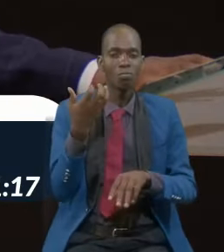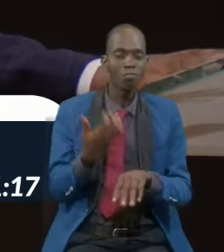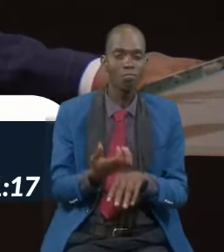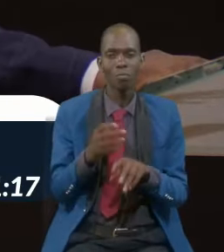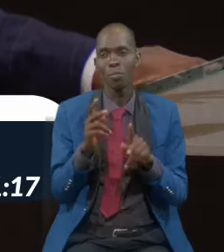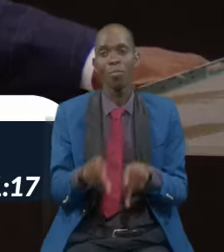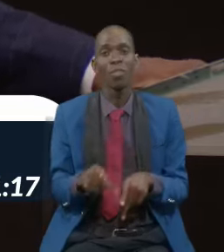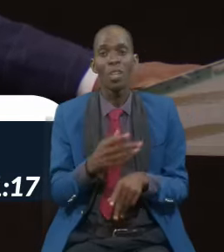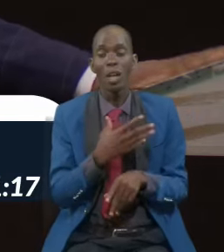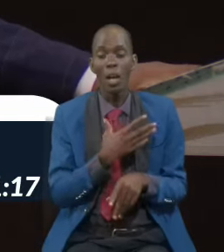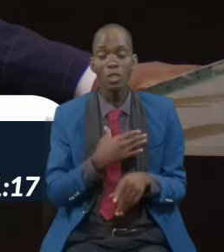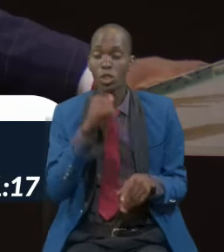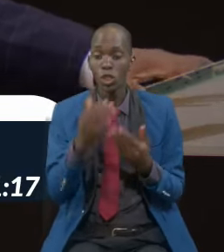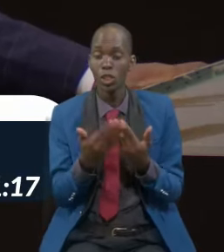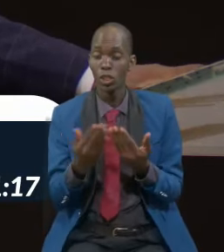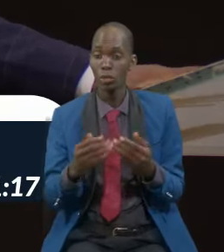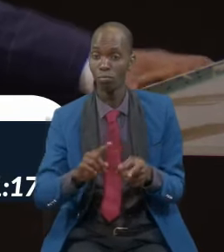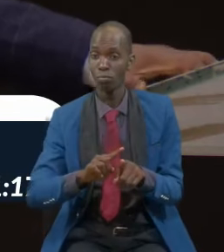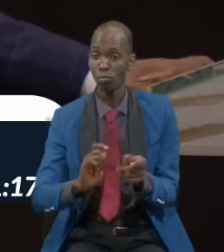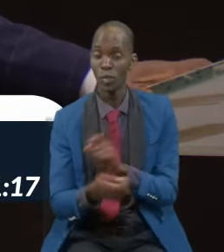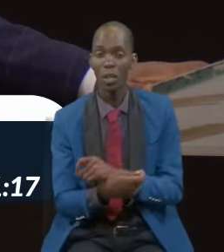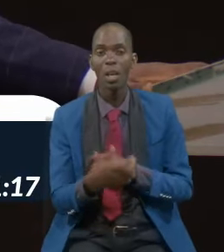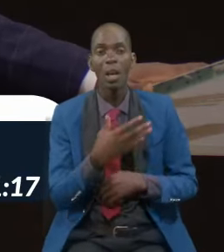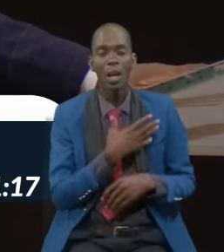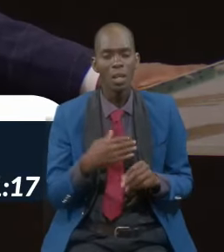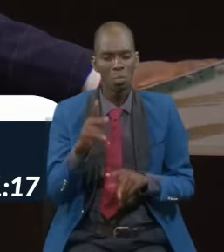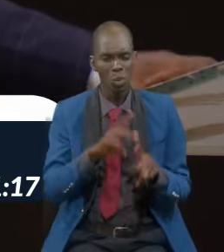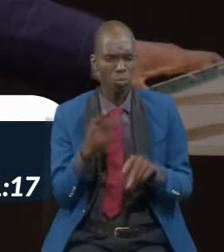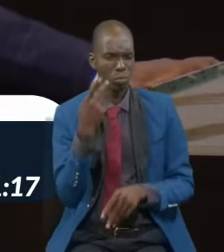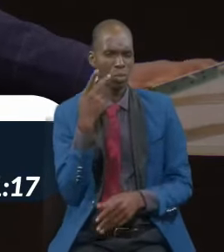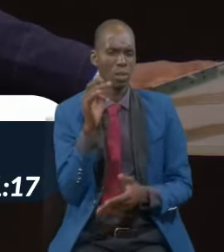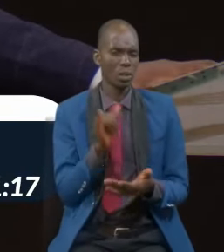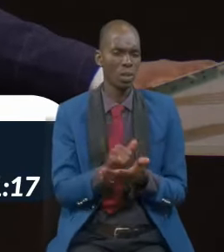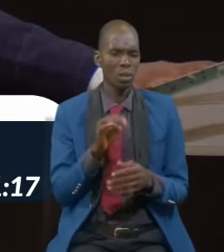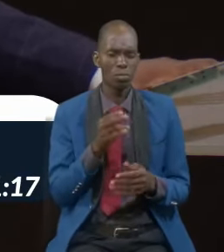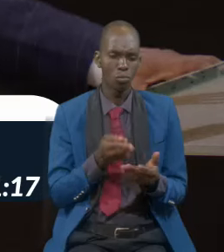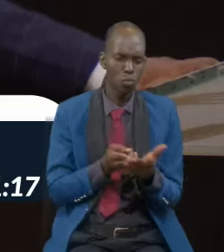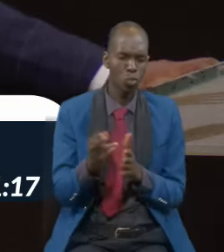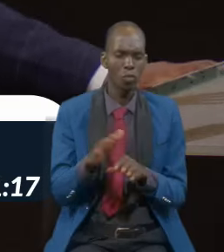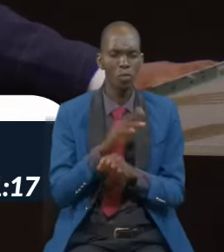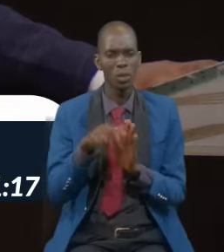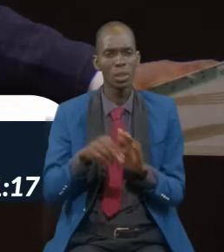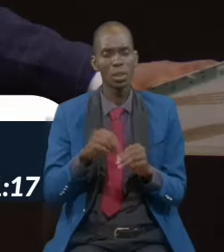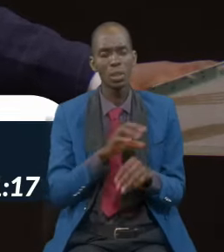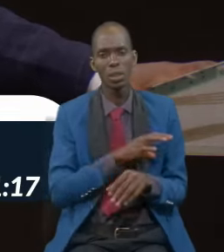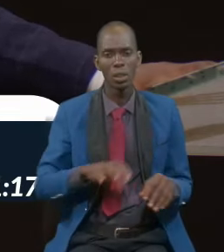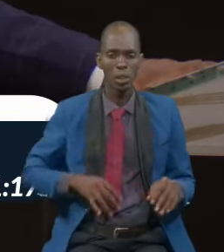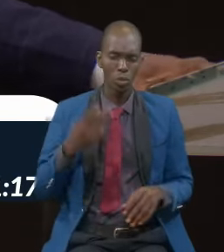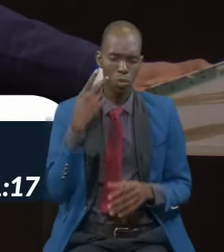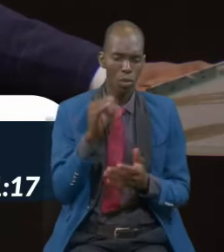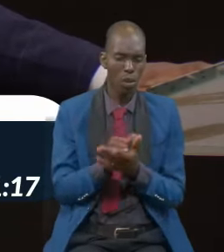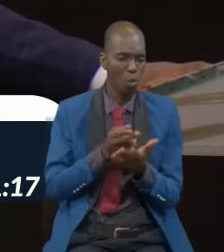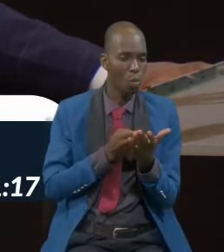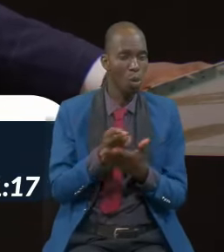people saw through and they saw that transparency, they saw that honesty, and they saw that